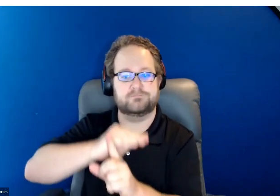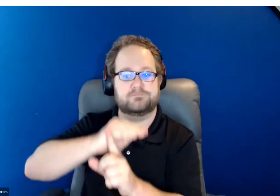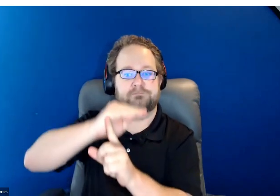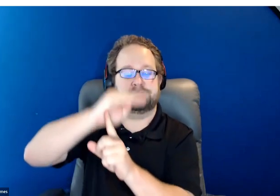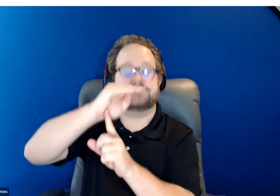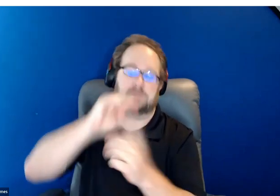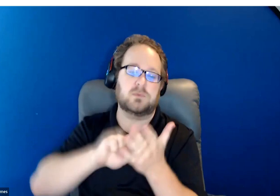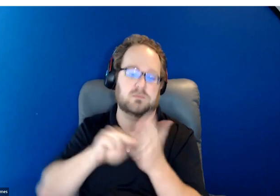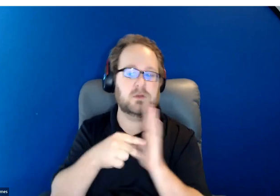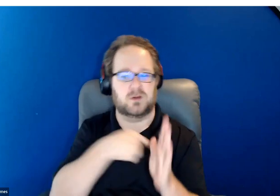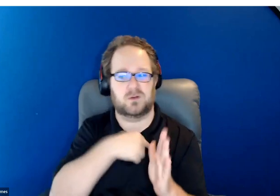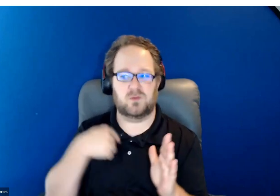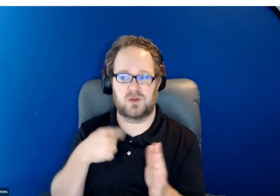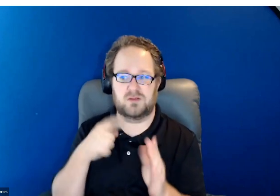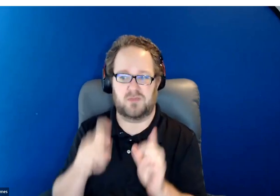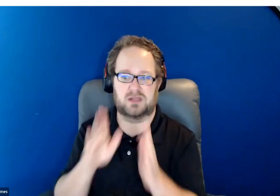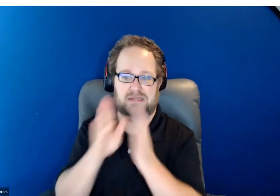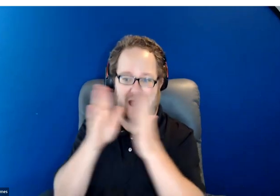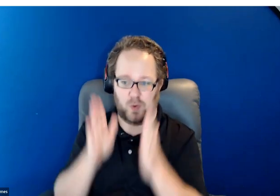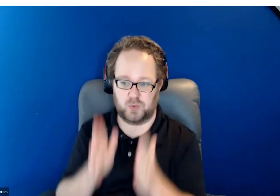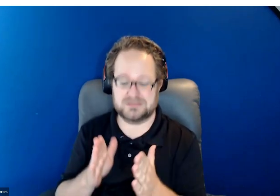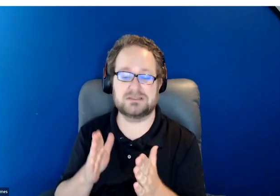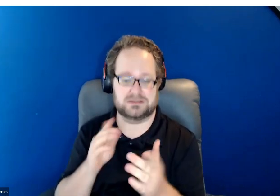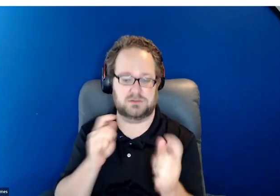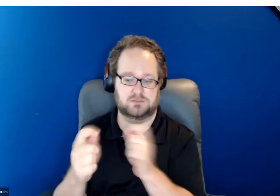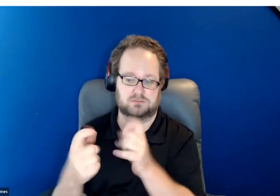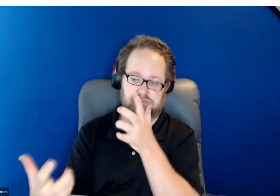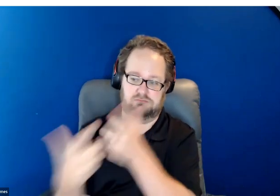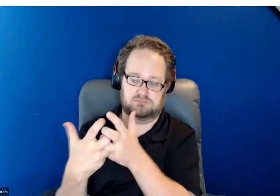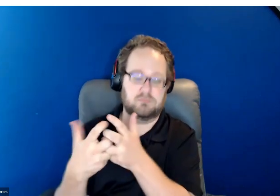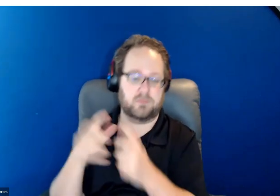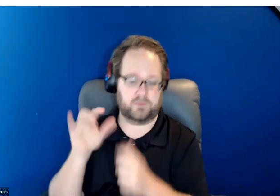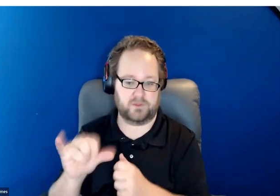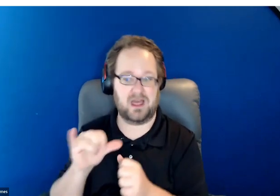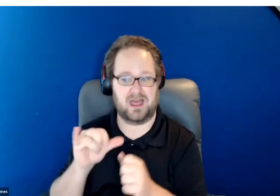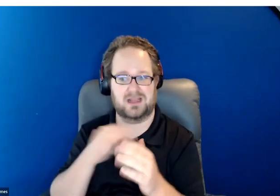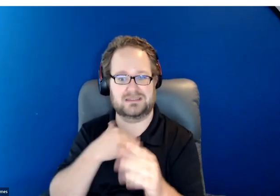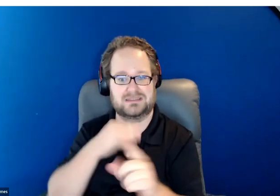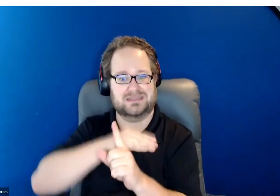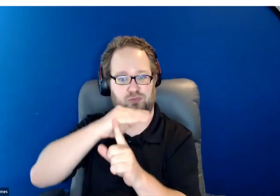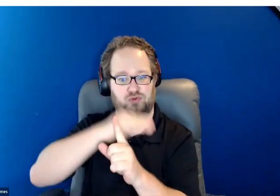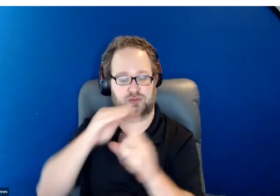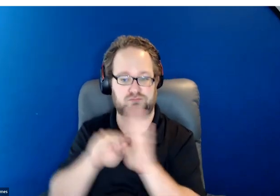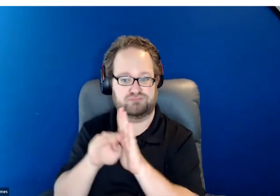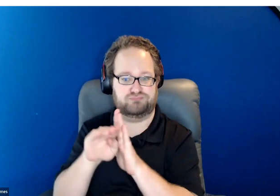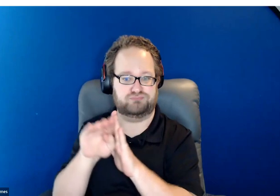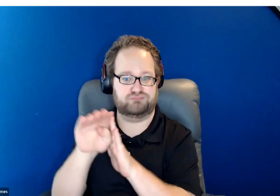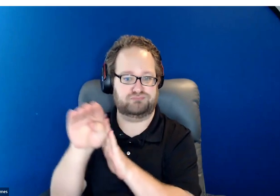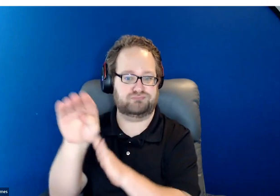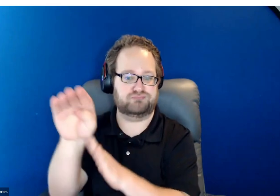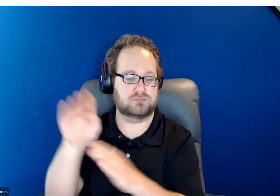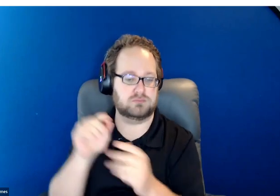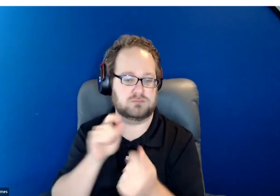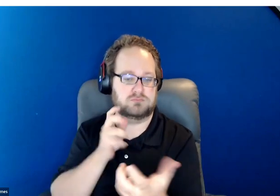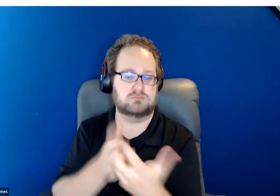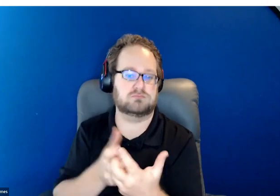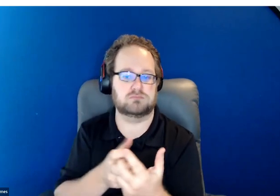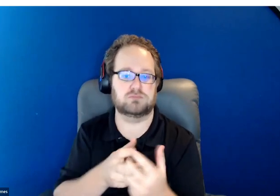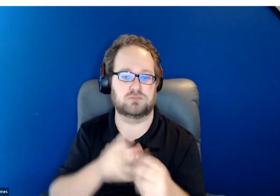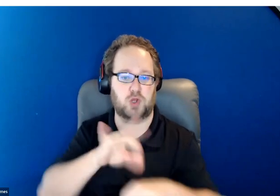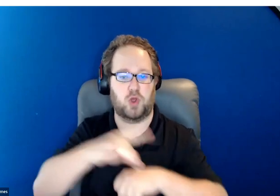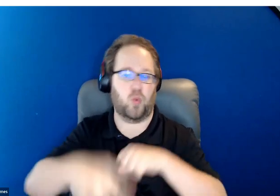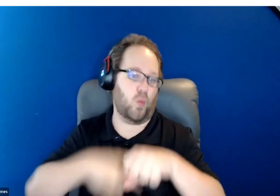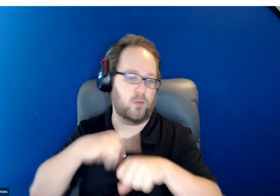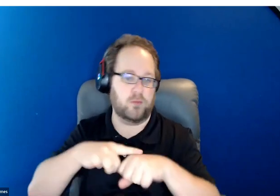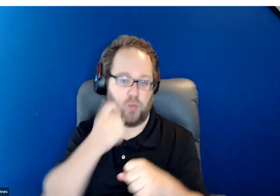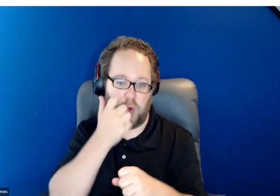against climate challenges. In addition, most housing stock in America is not accessible, nor are